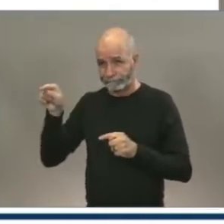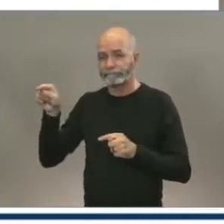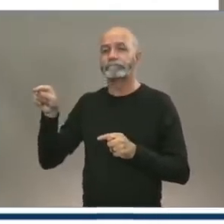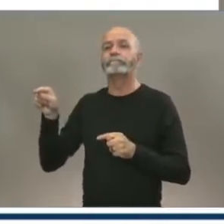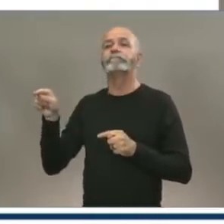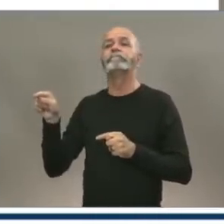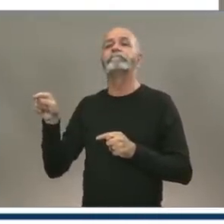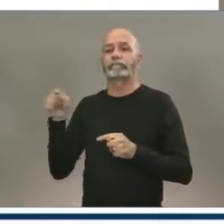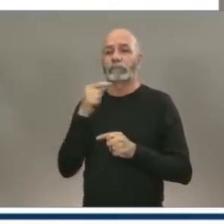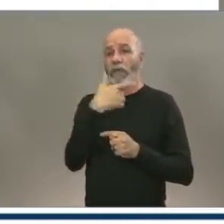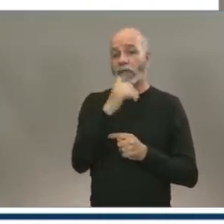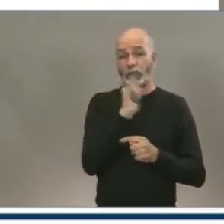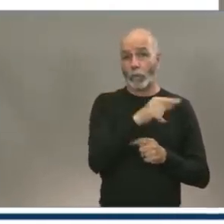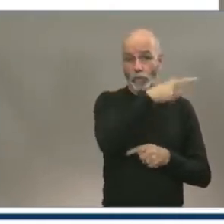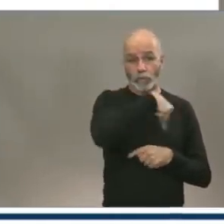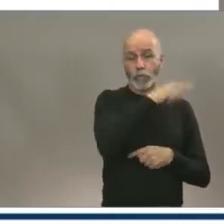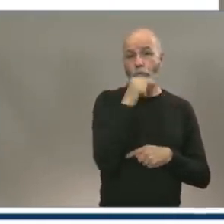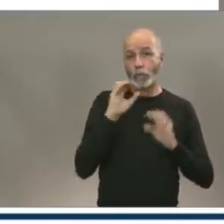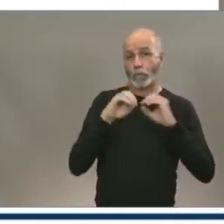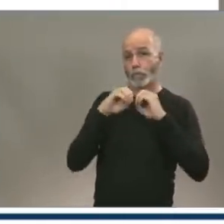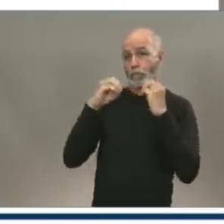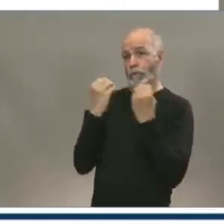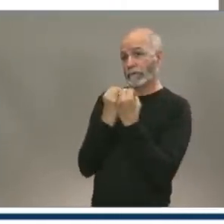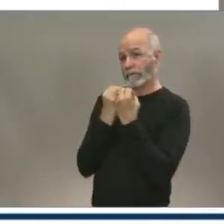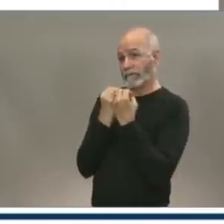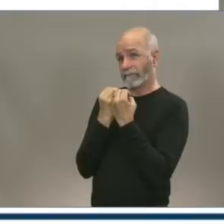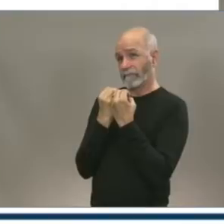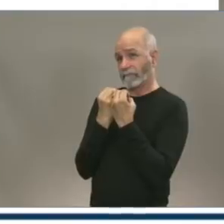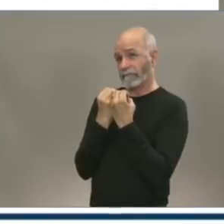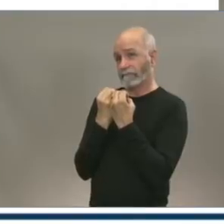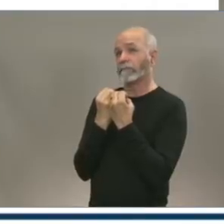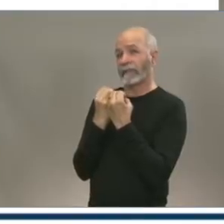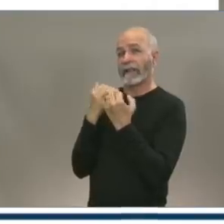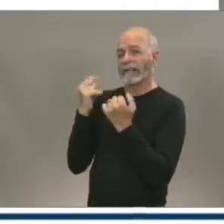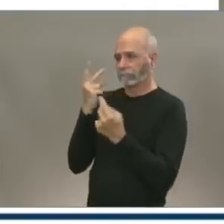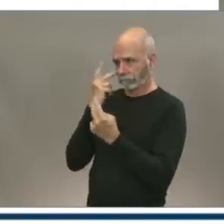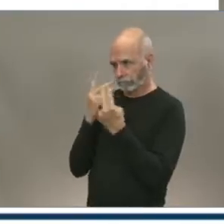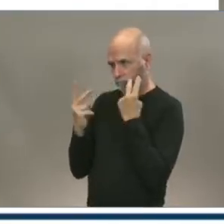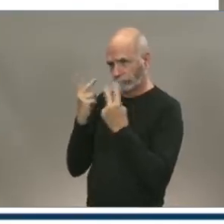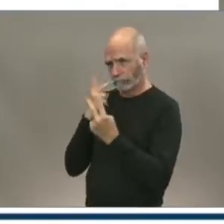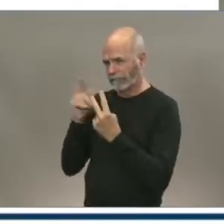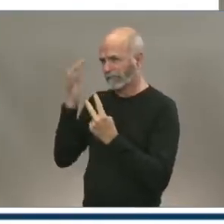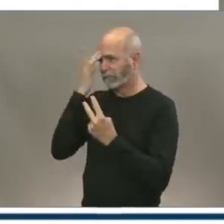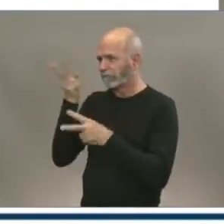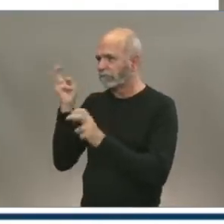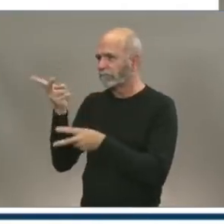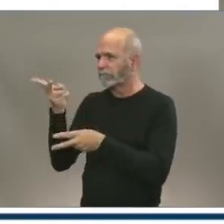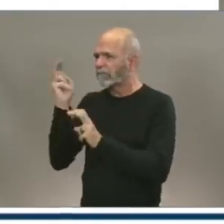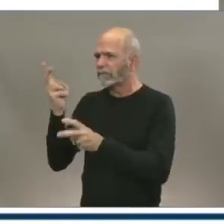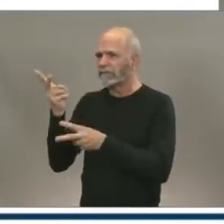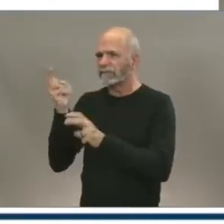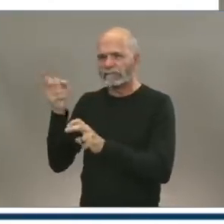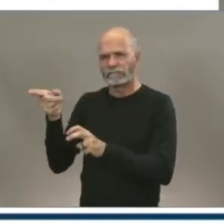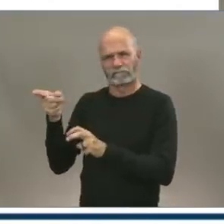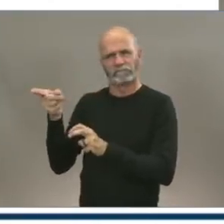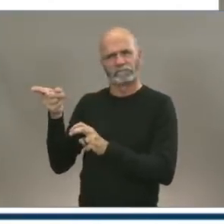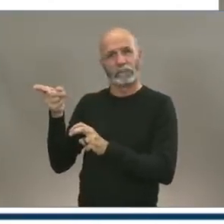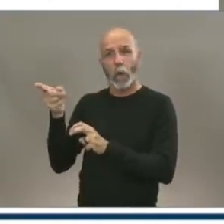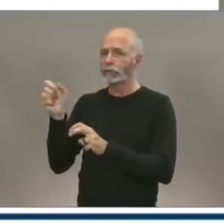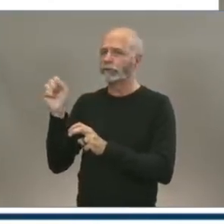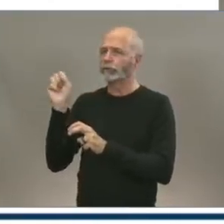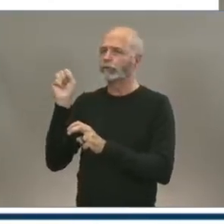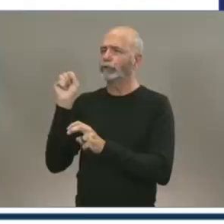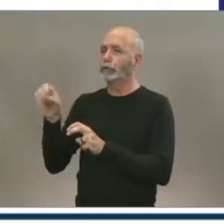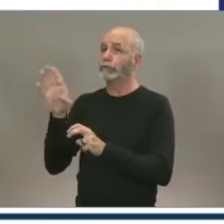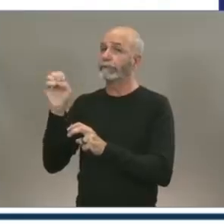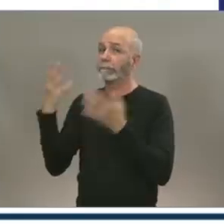organizations, the majority of cases that we're seeing were people who could be vaccinated based on age but weren't. Dr.